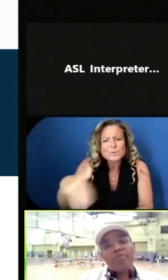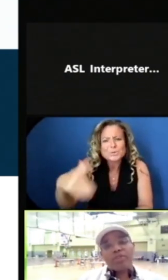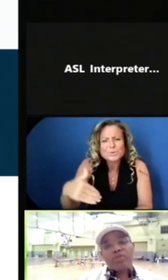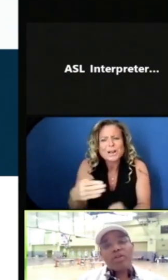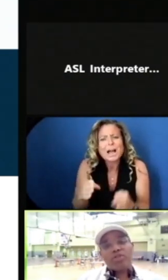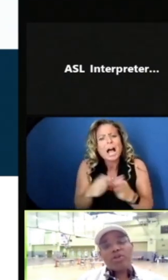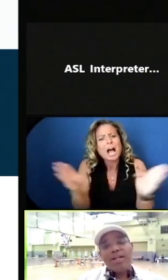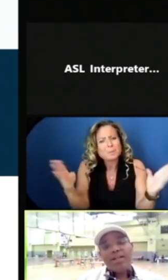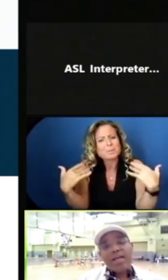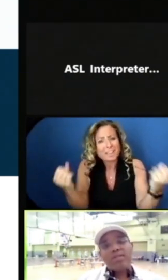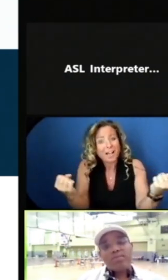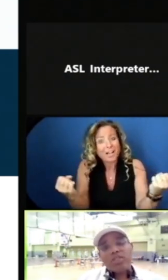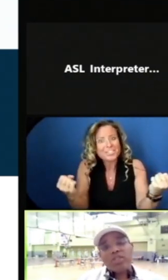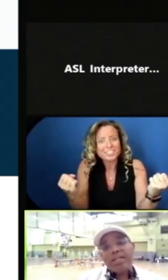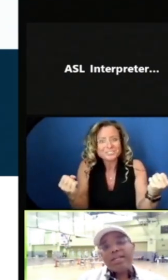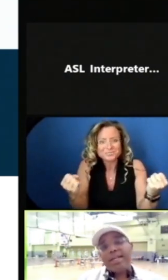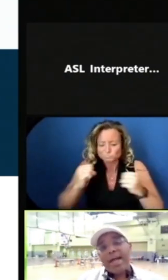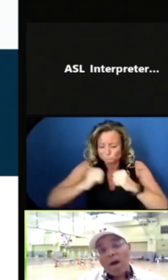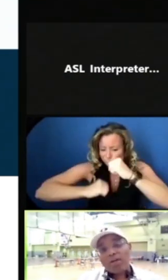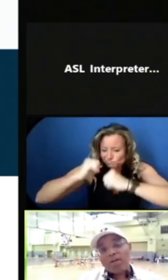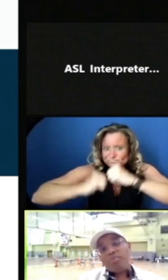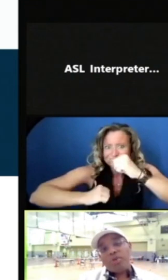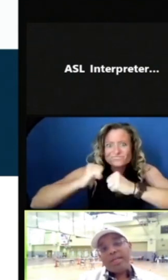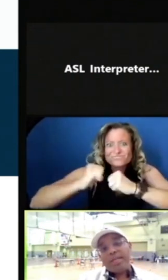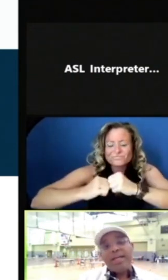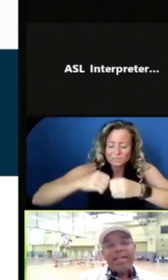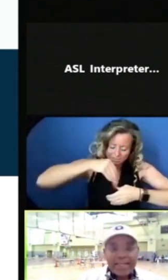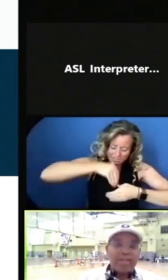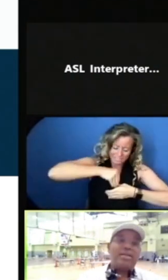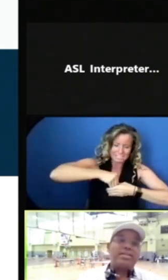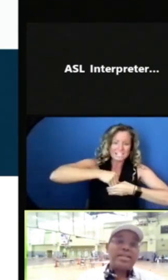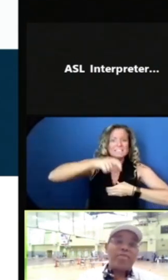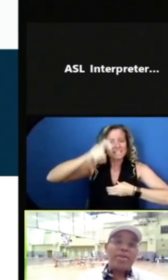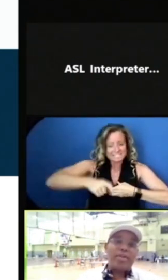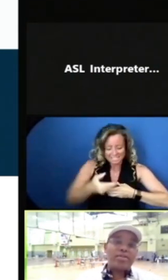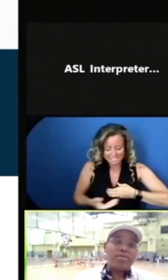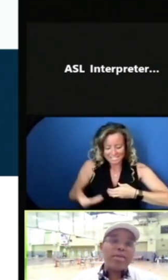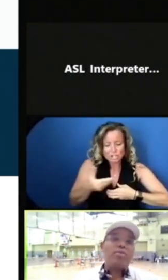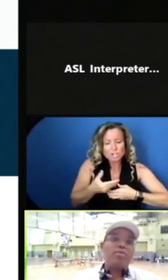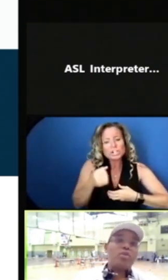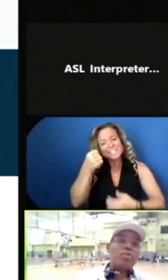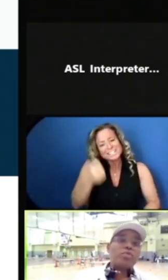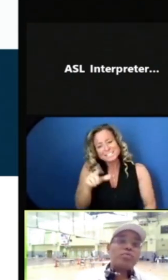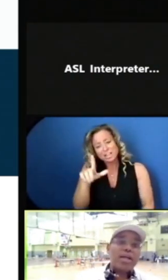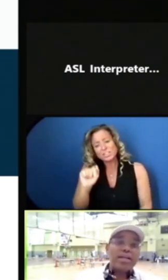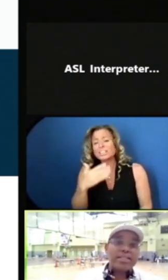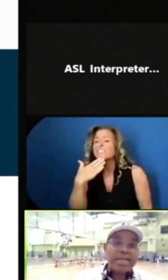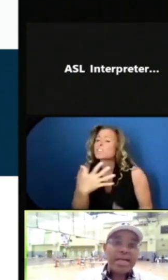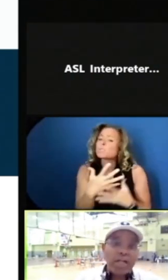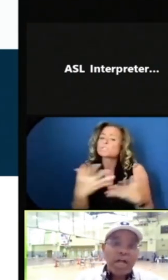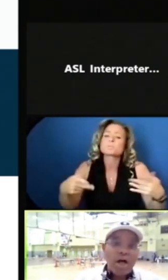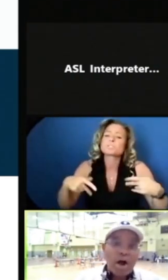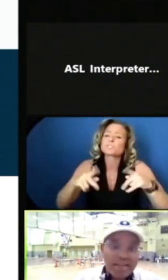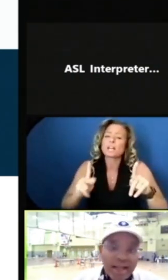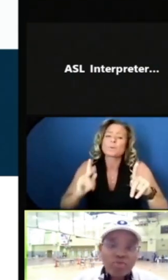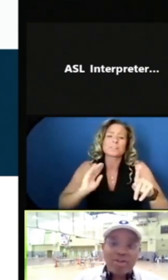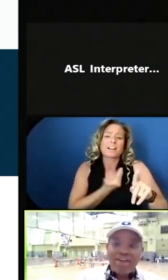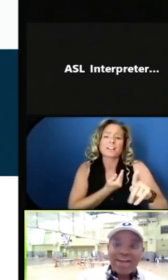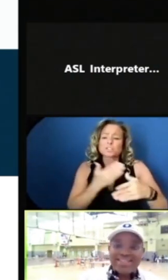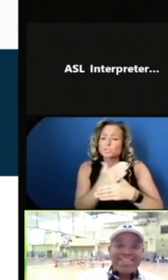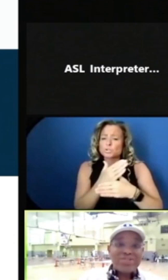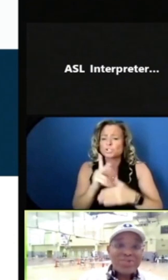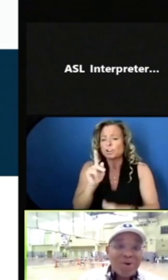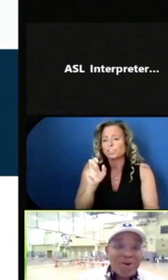health infrastructure that was much needed in our community here in South LA. So thank you so much for letting us tell our